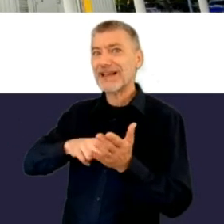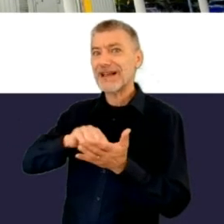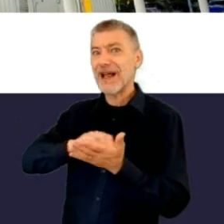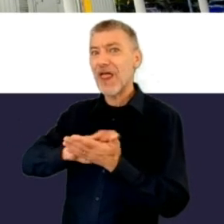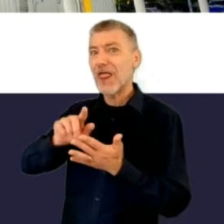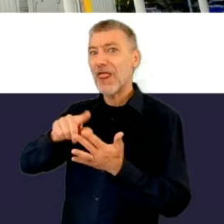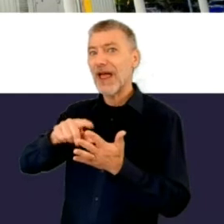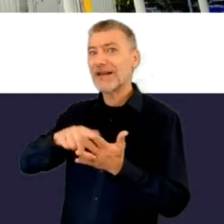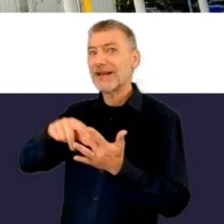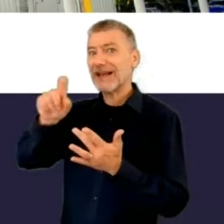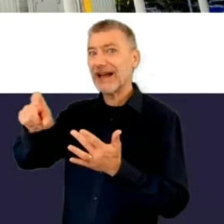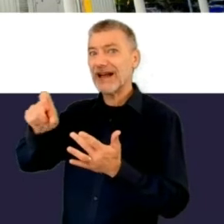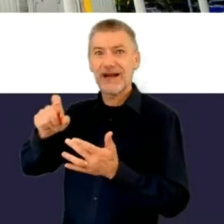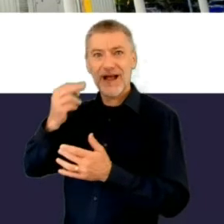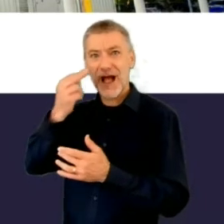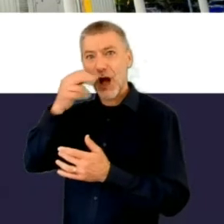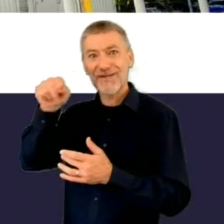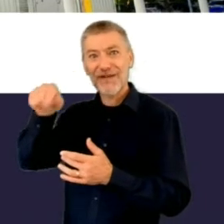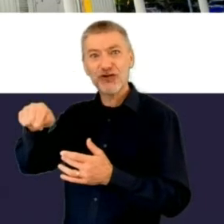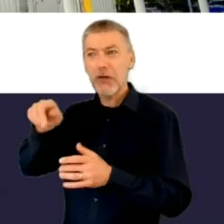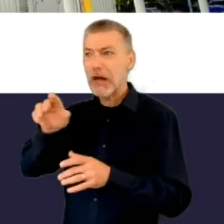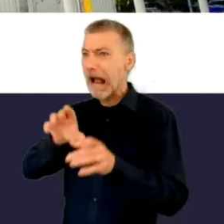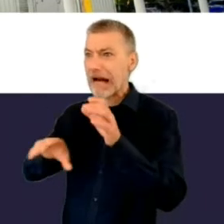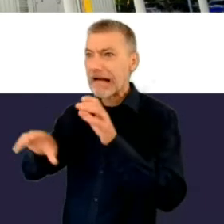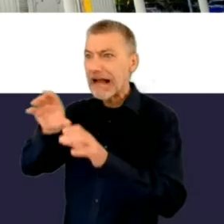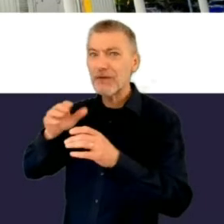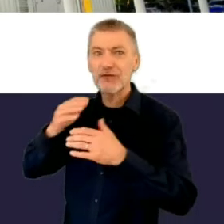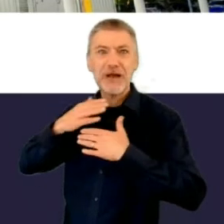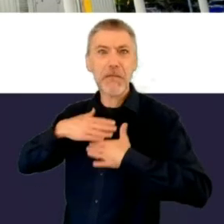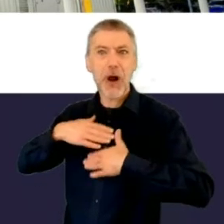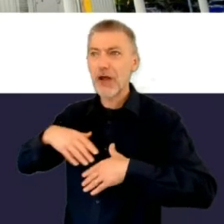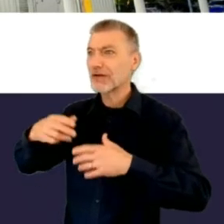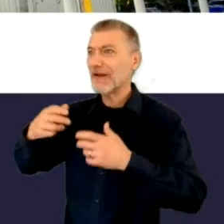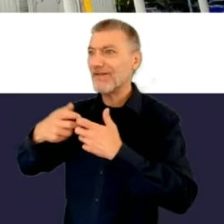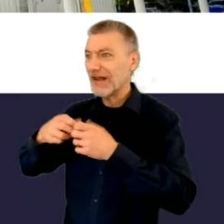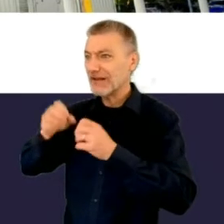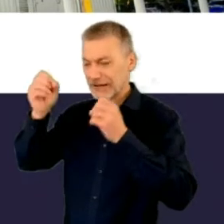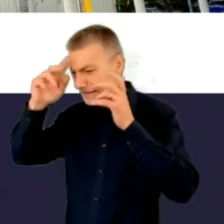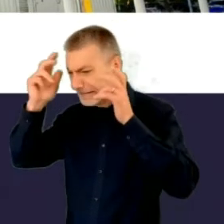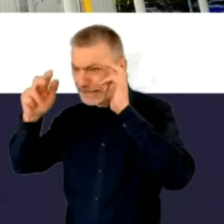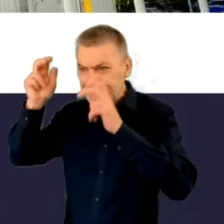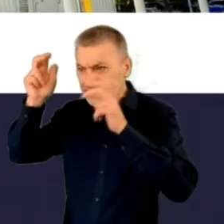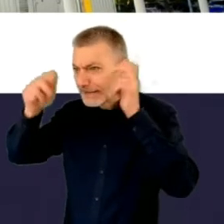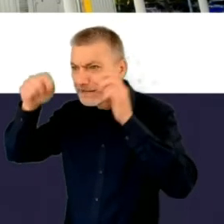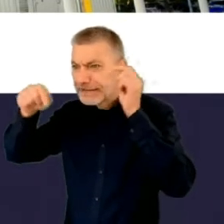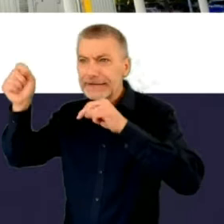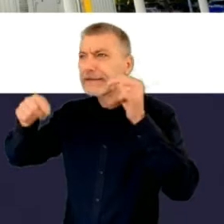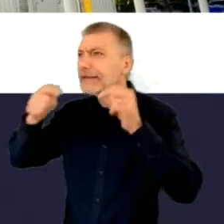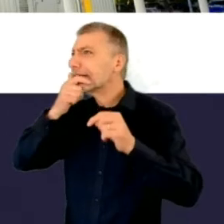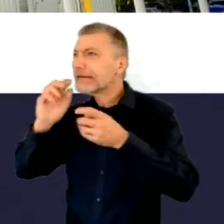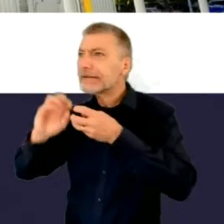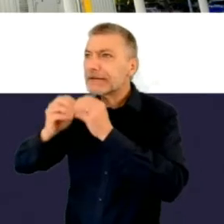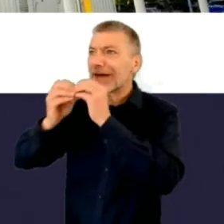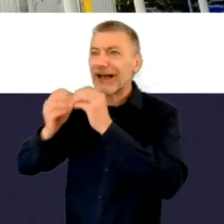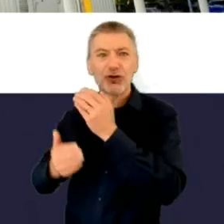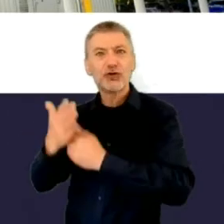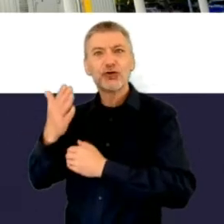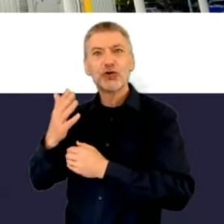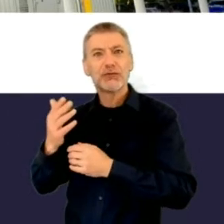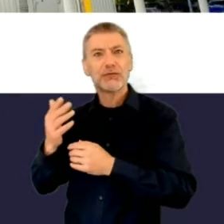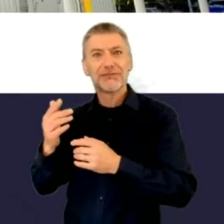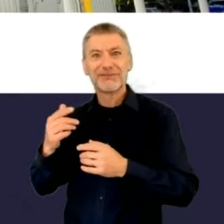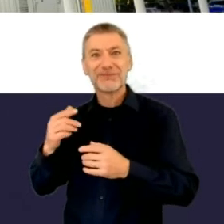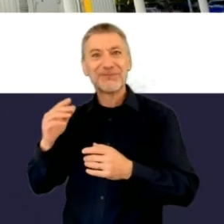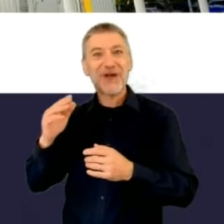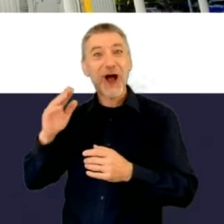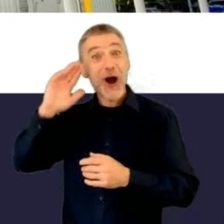you like chemistry, biology, physics, anything like that, then you might like the fact that it is our crazy scientist brains